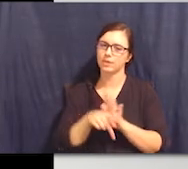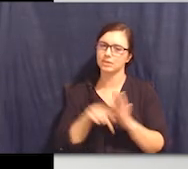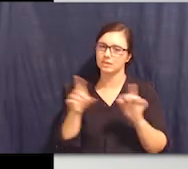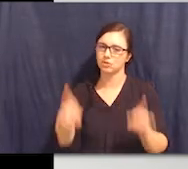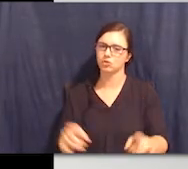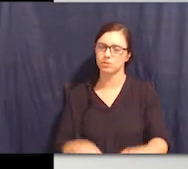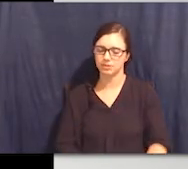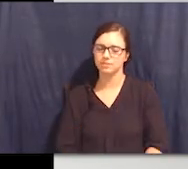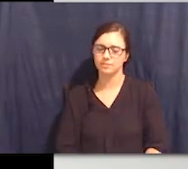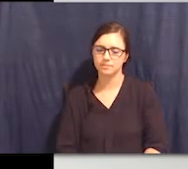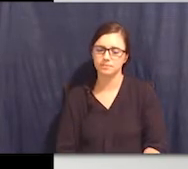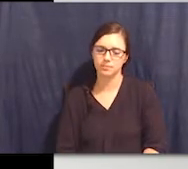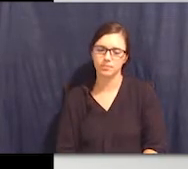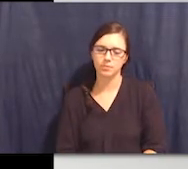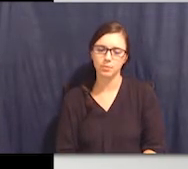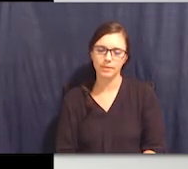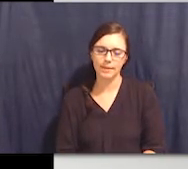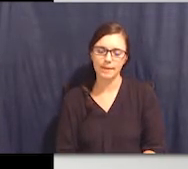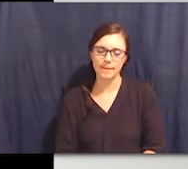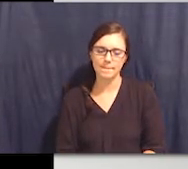decisions.